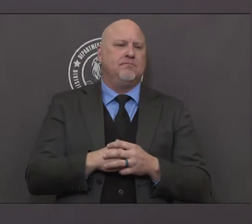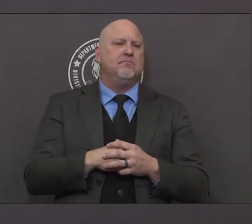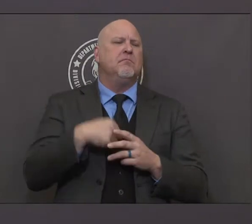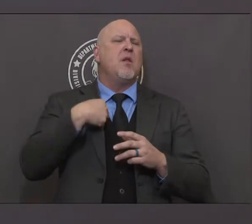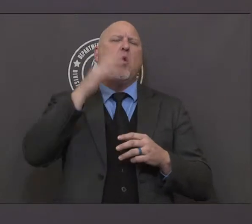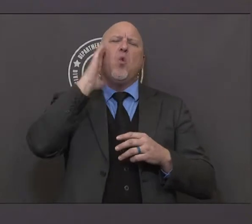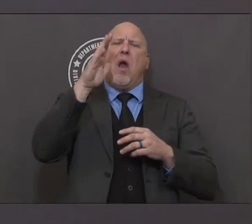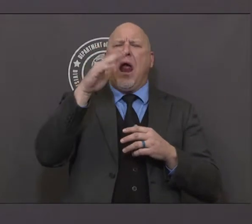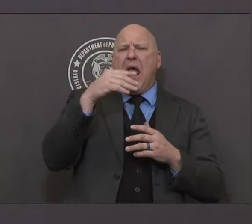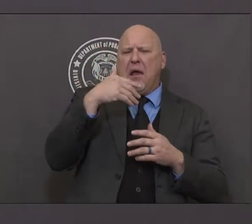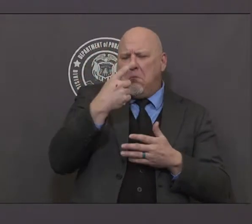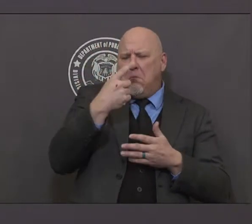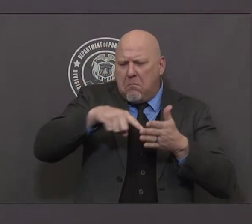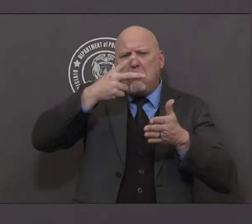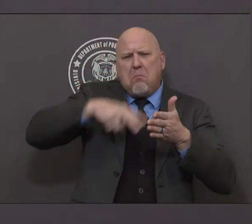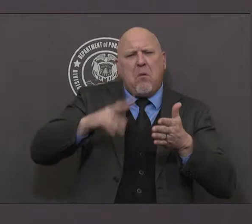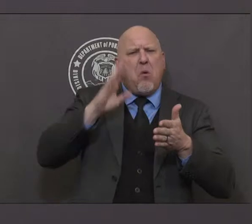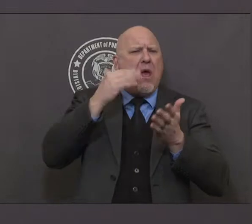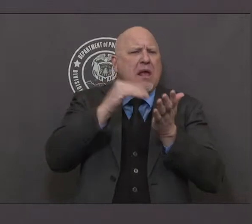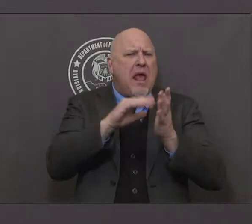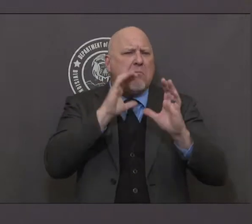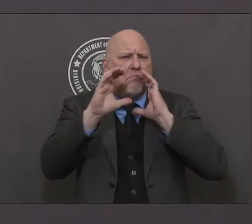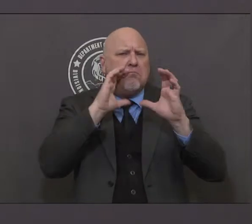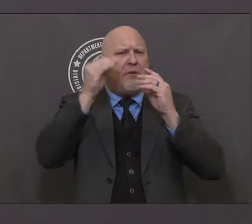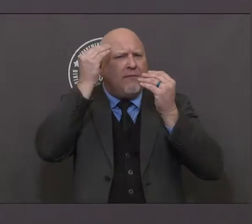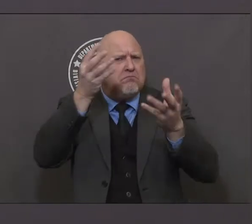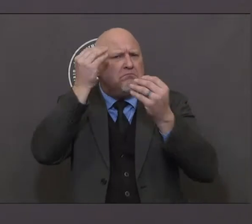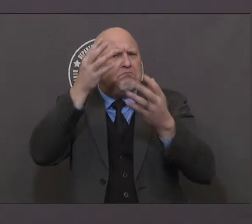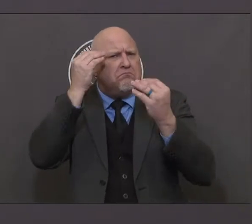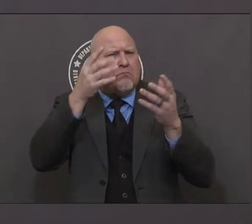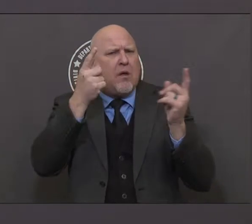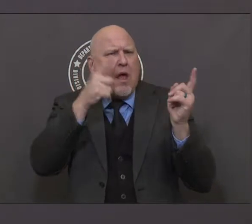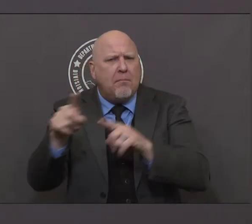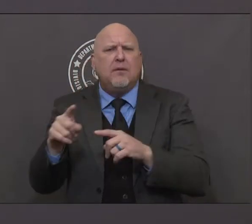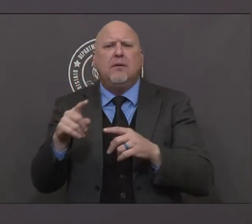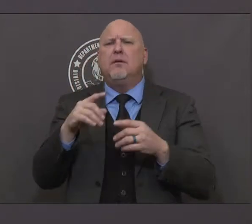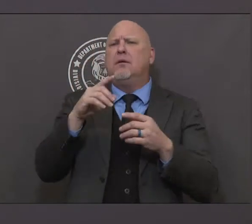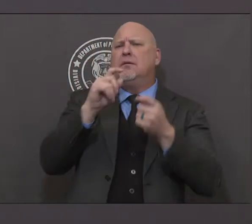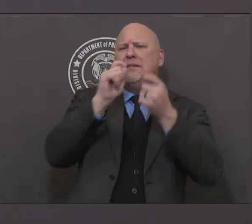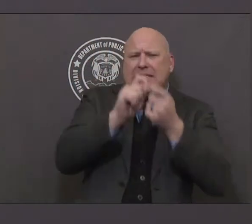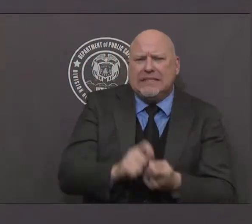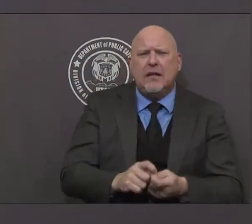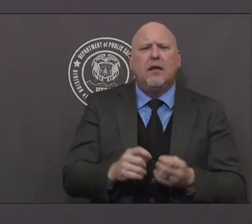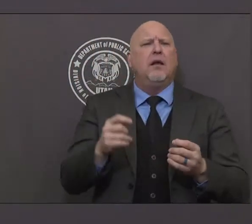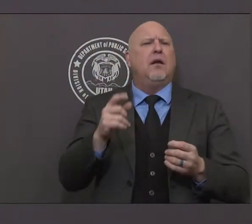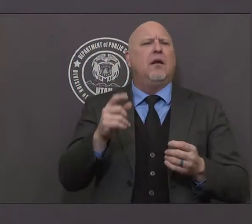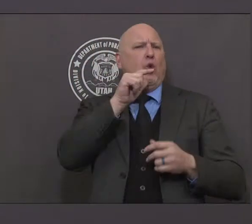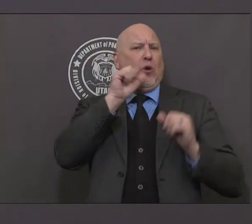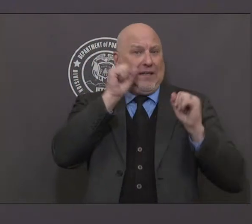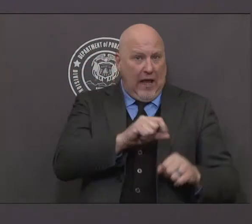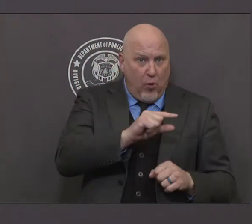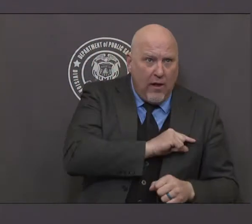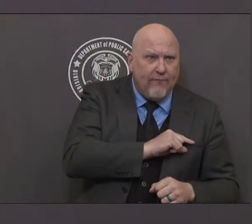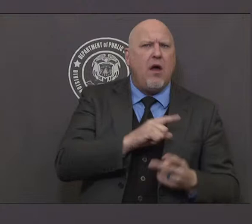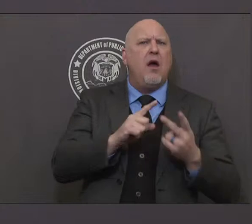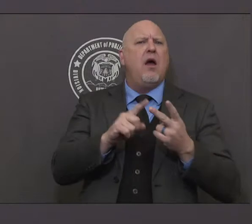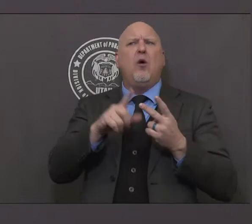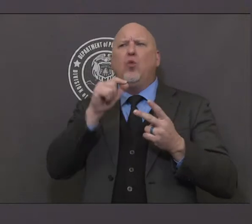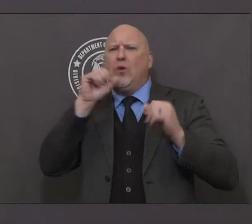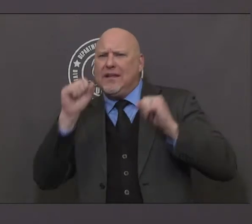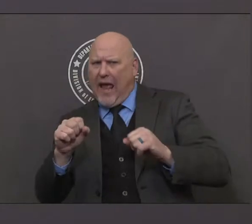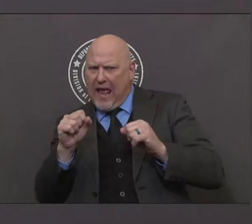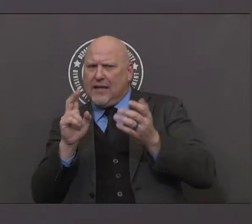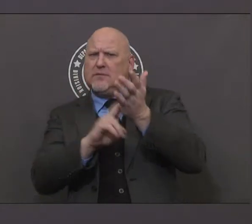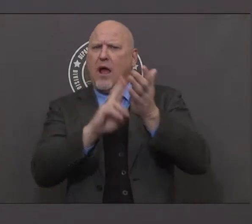possibly can about who qualifies. And so, again, I can't emphasize this enough. Please, please, please